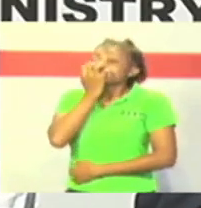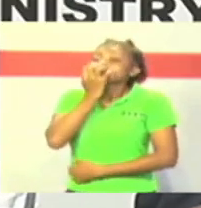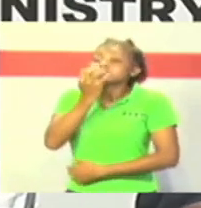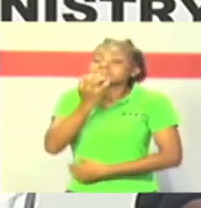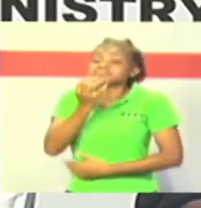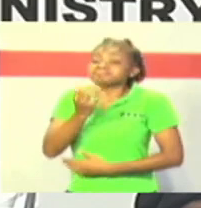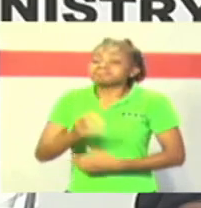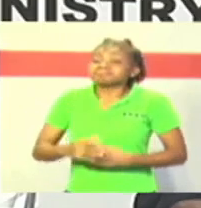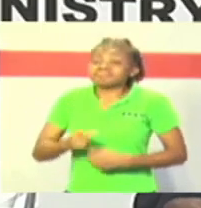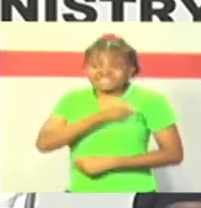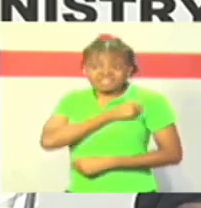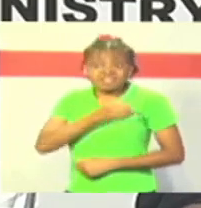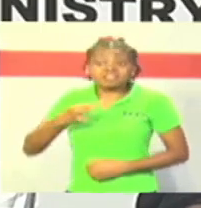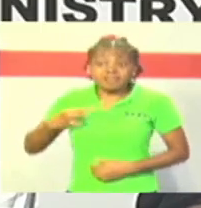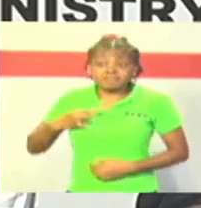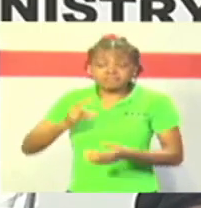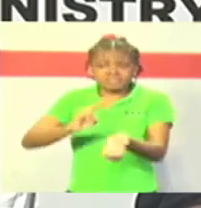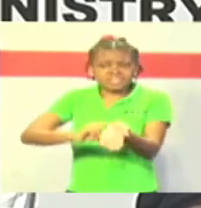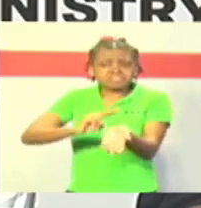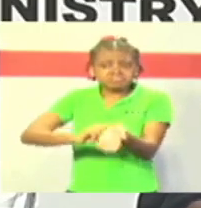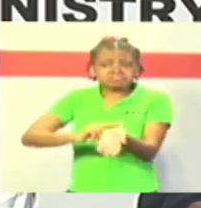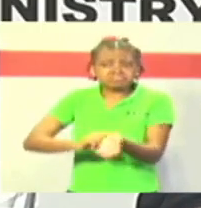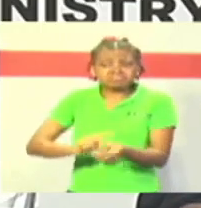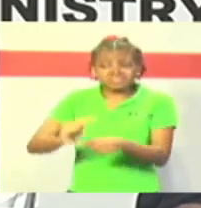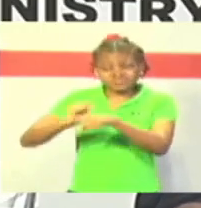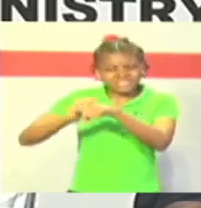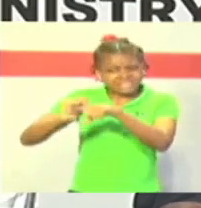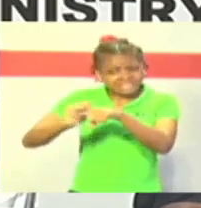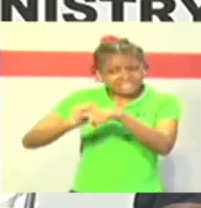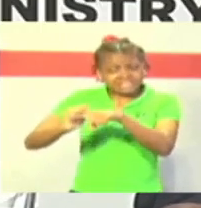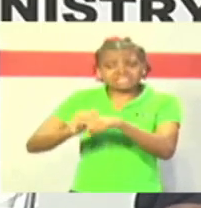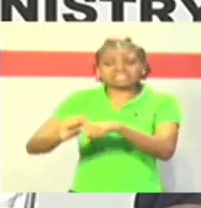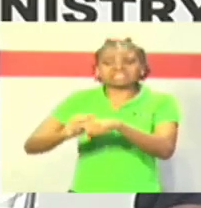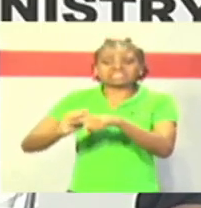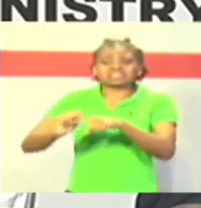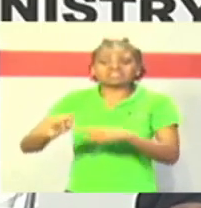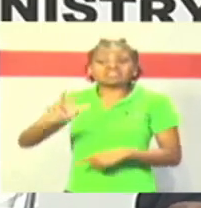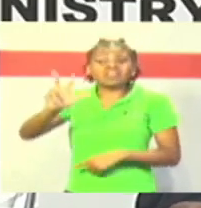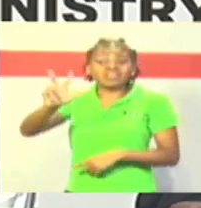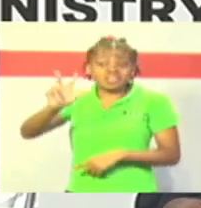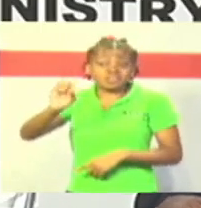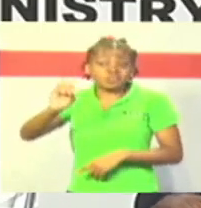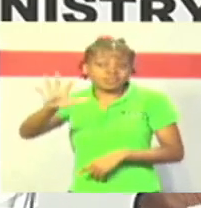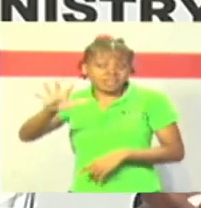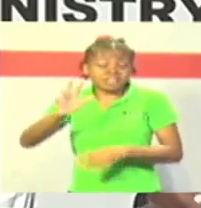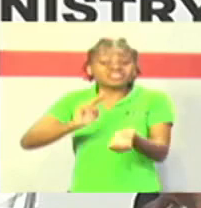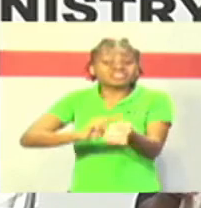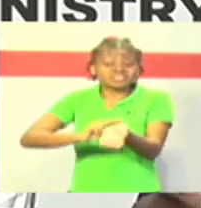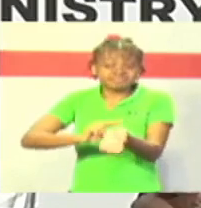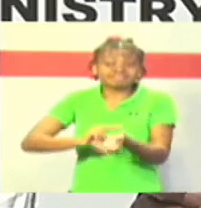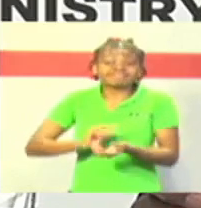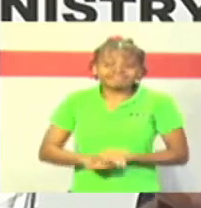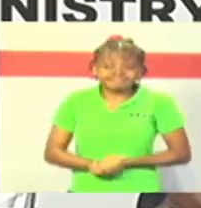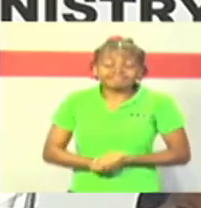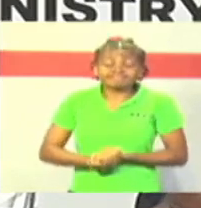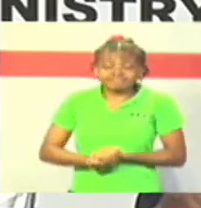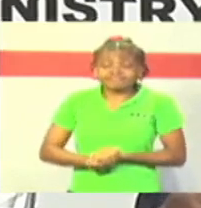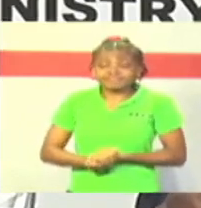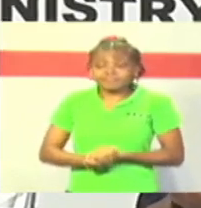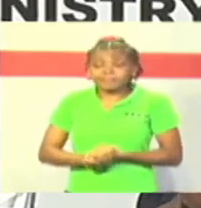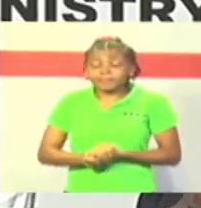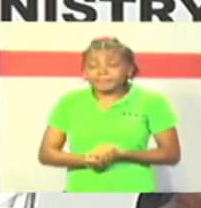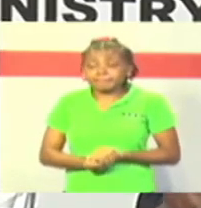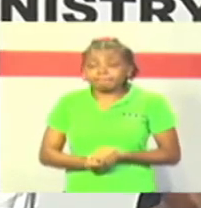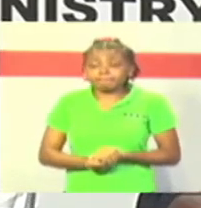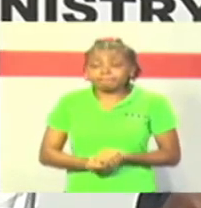nurses, sharpening the saw. Those are, we've retrained 305 nurses. And intensive